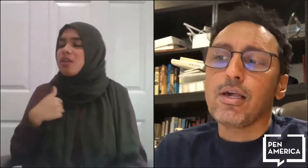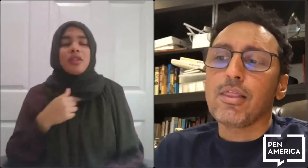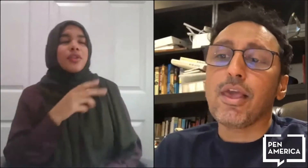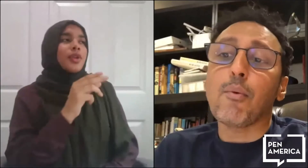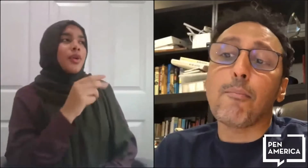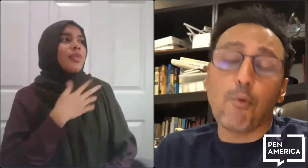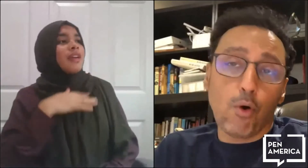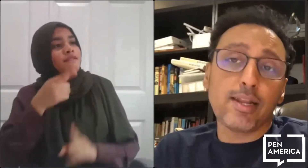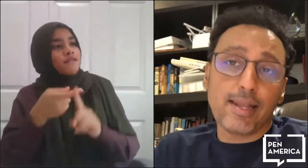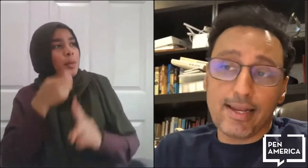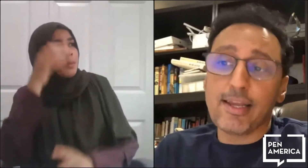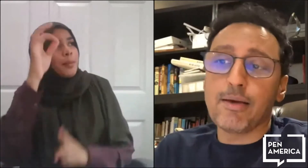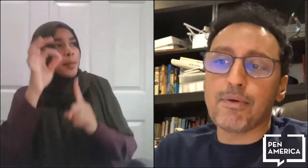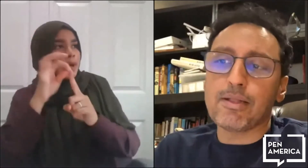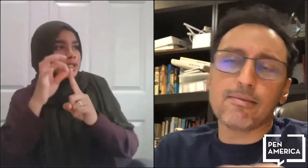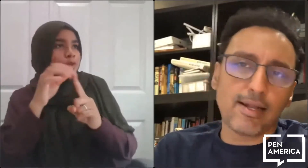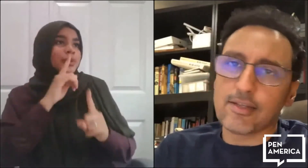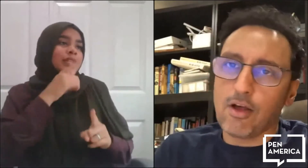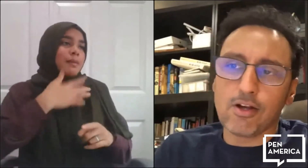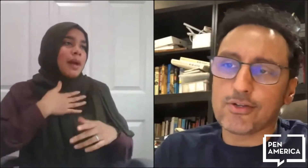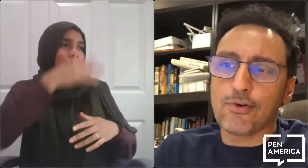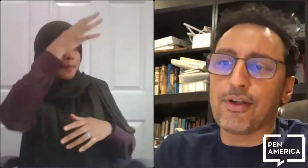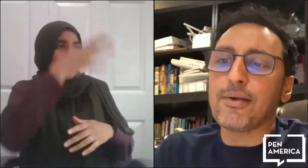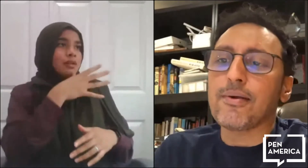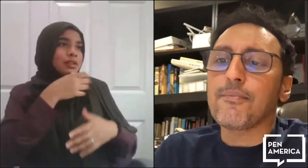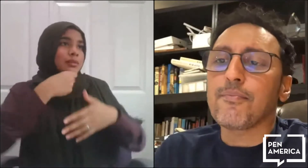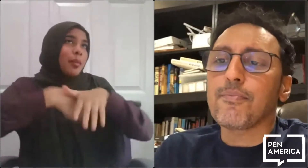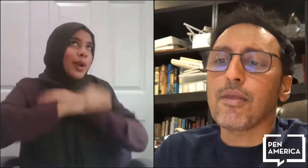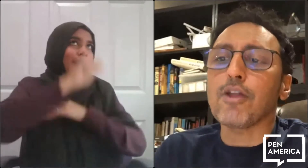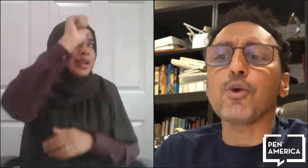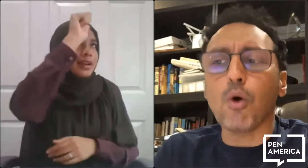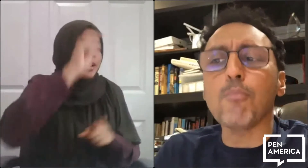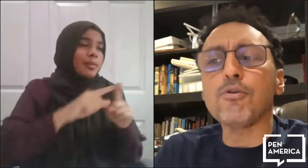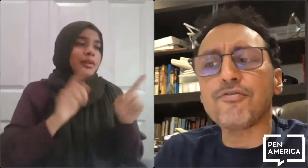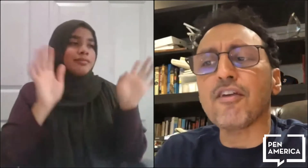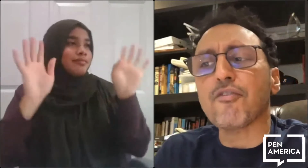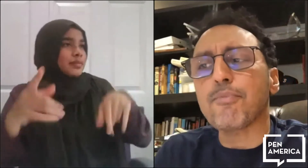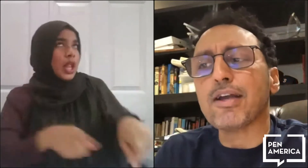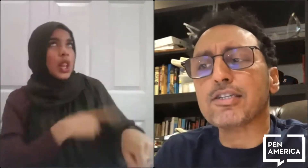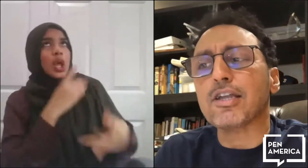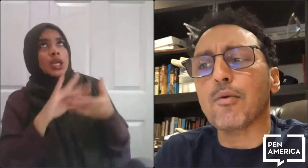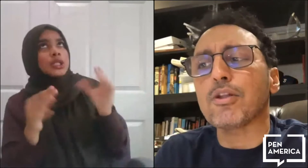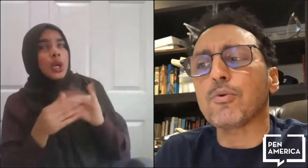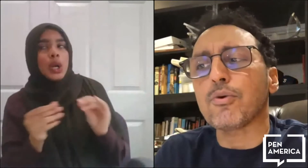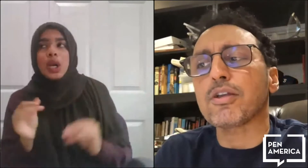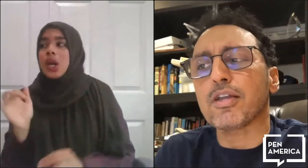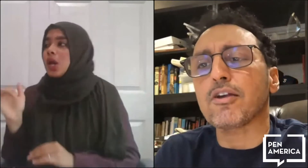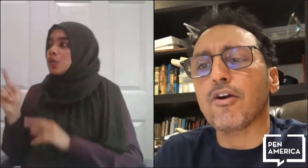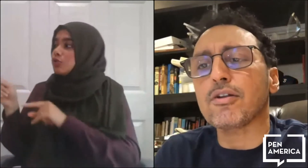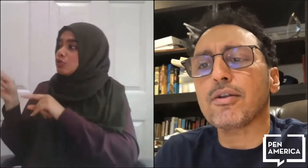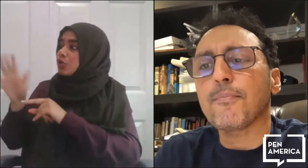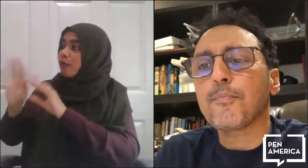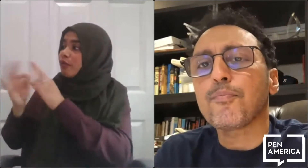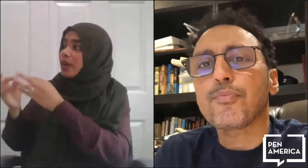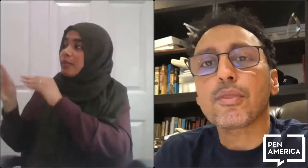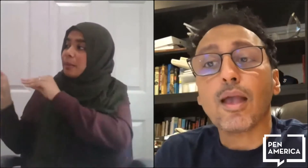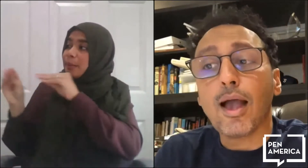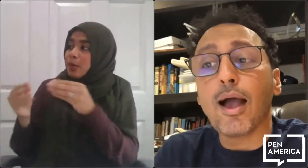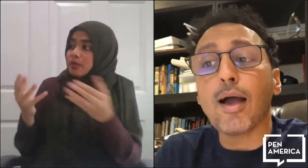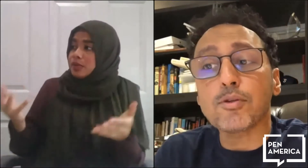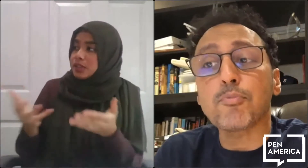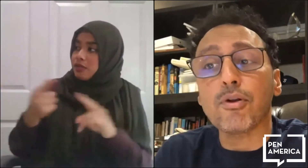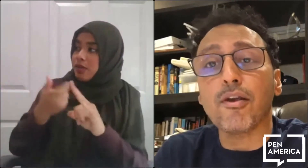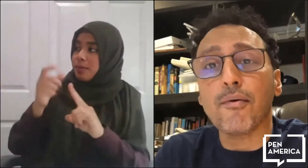actually, they were born in India, but that's a long story. And you all moved here from Pakistan when you were in kindergarten?